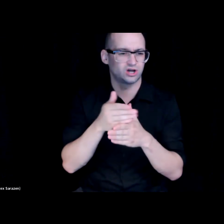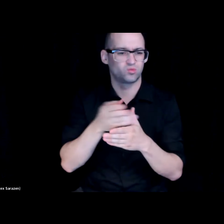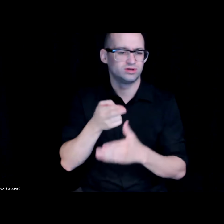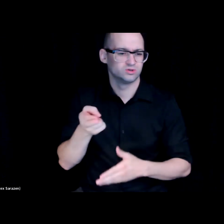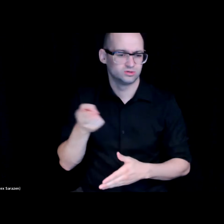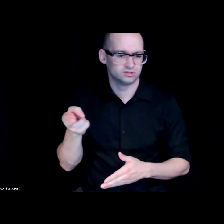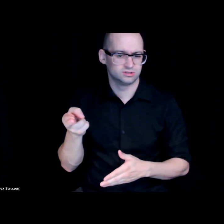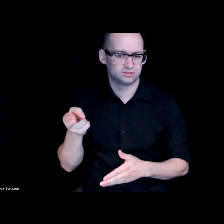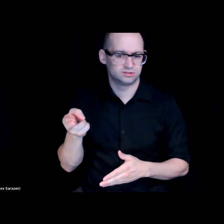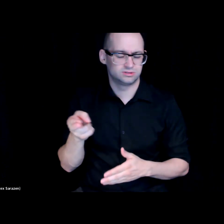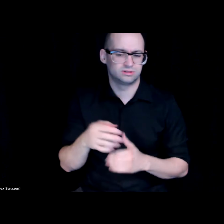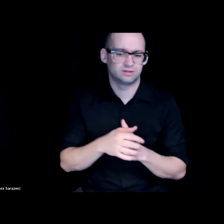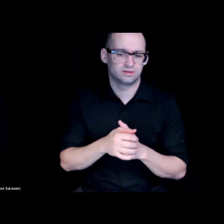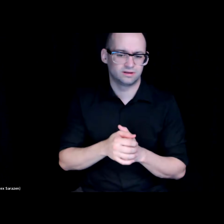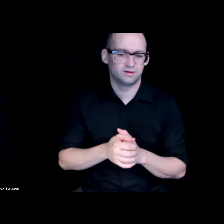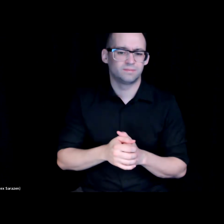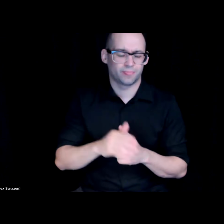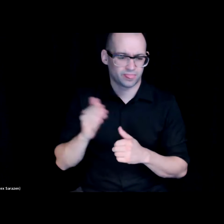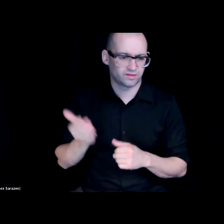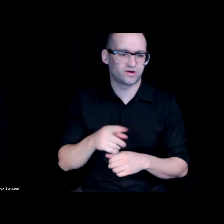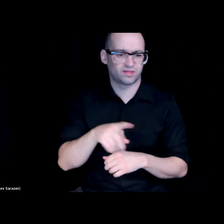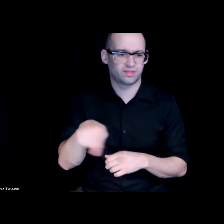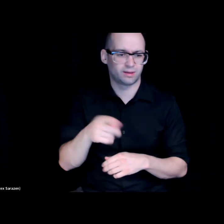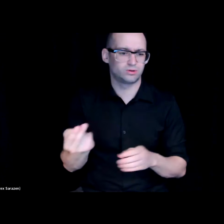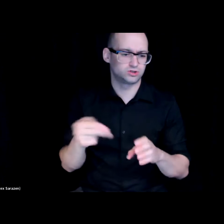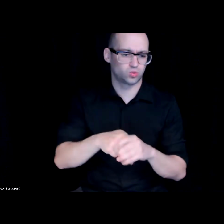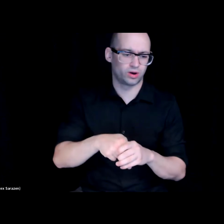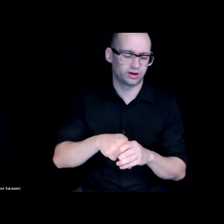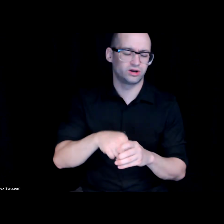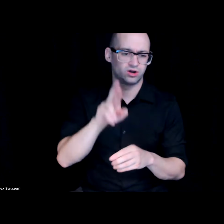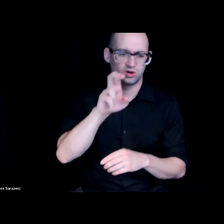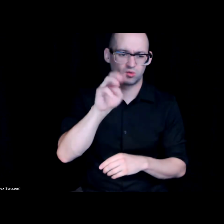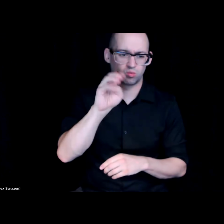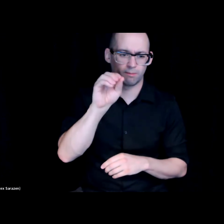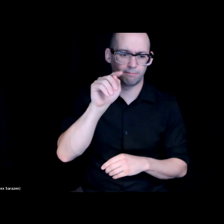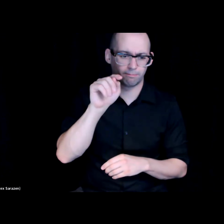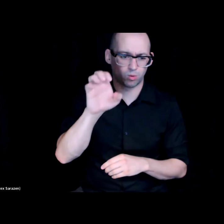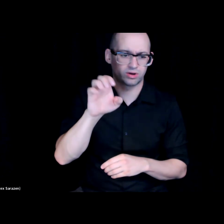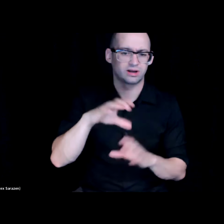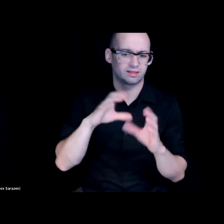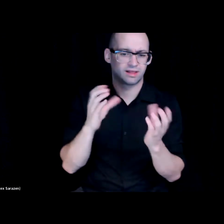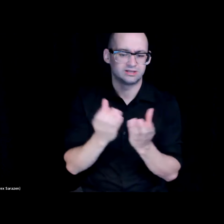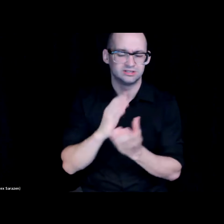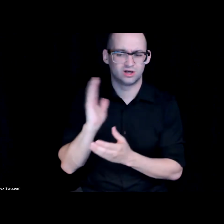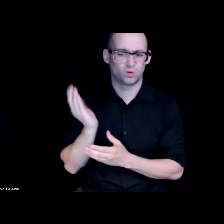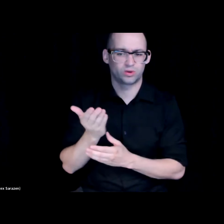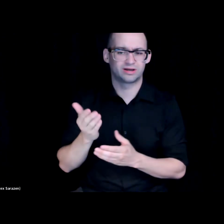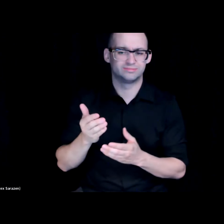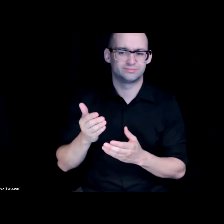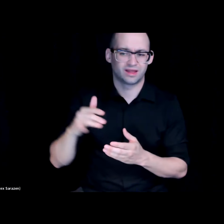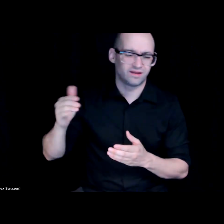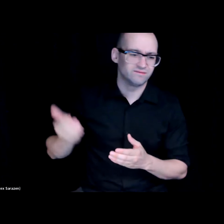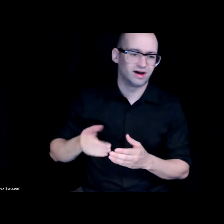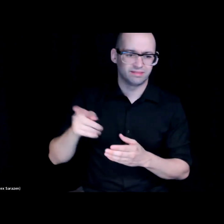inviting them to join some of our remote learning classes, some of their residents, and then we're invited our residents to join their remote